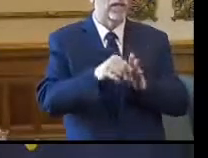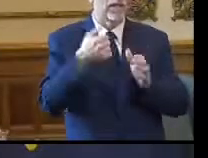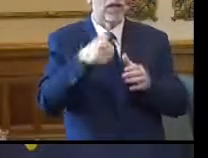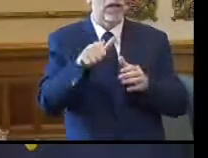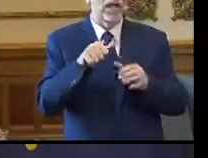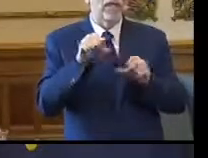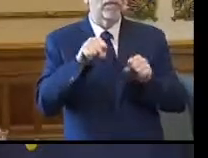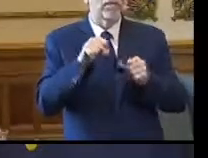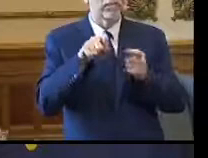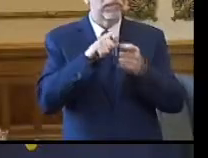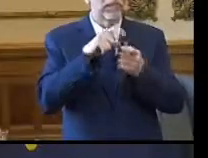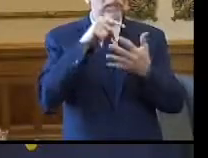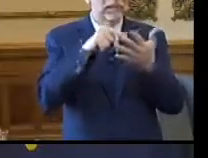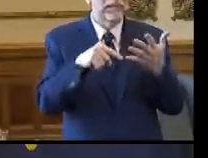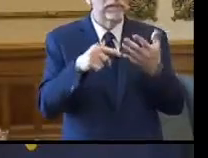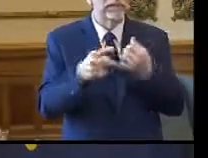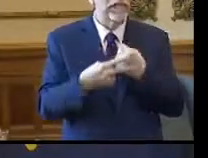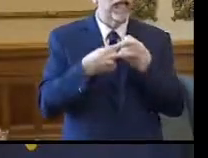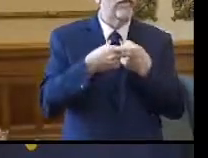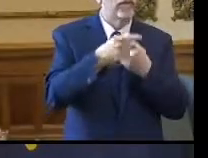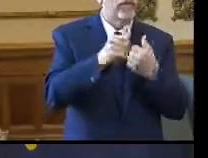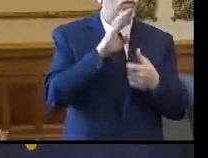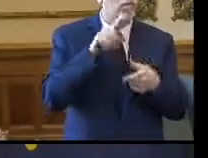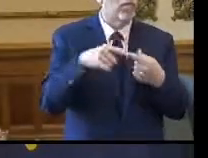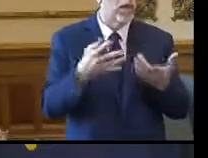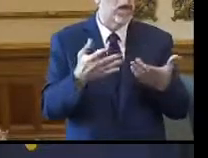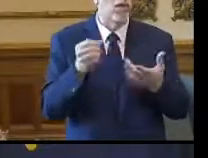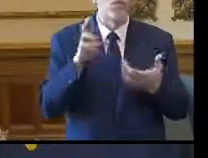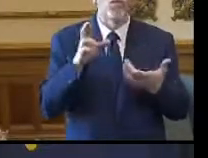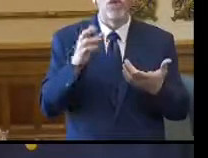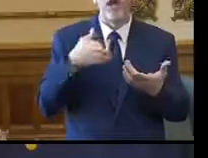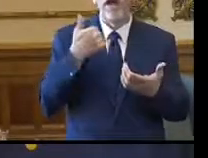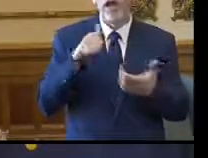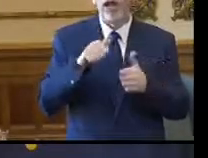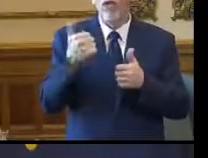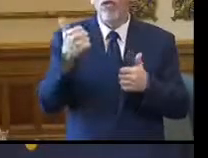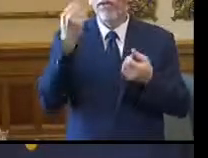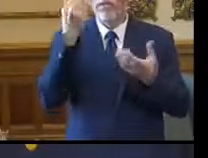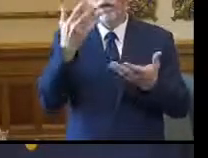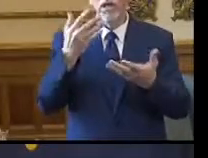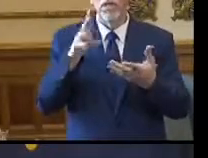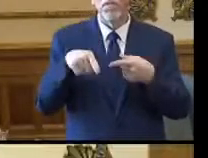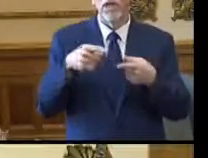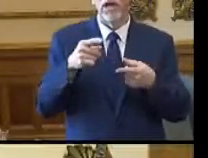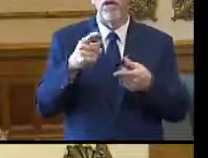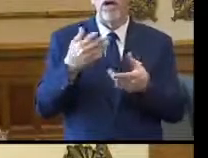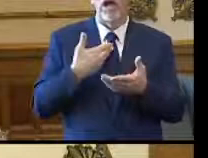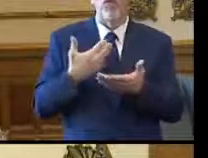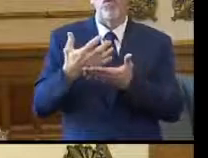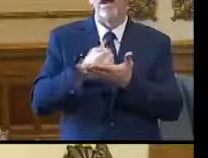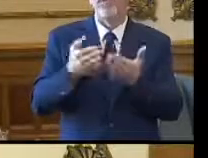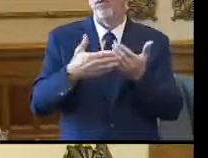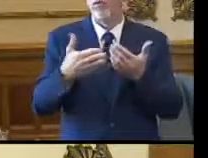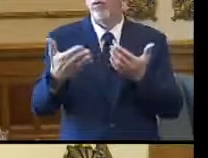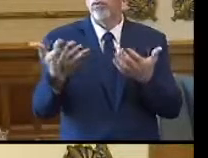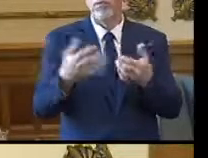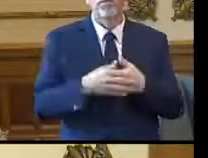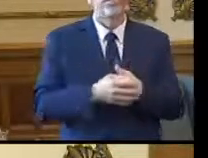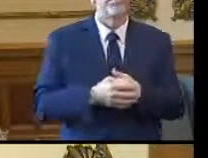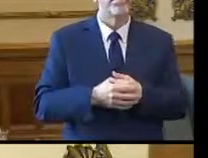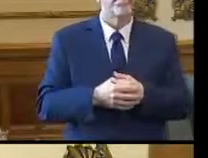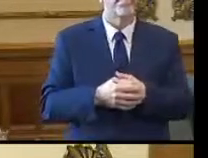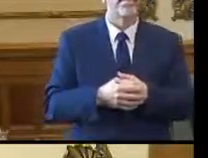particular areas of savings that you could talk about, or given any more thought to whether another revenue forecast is needed.